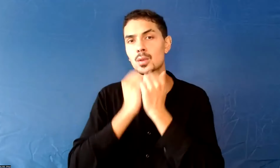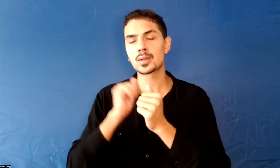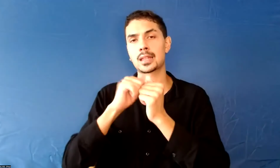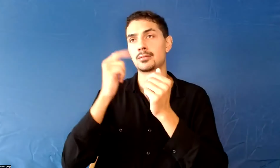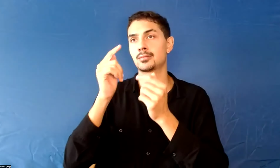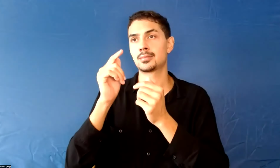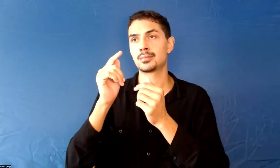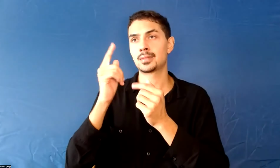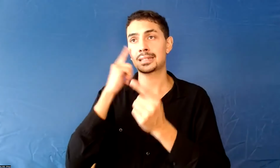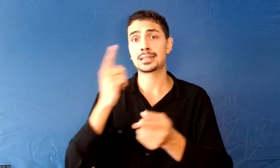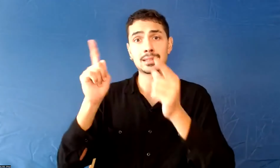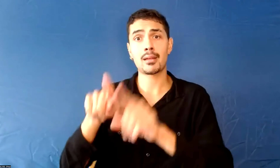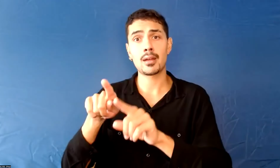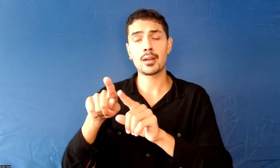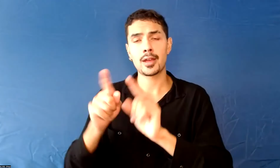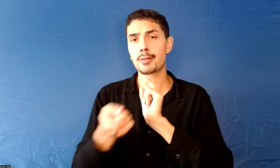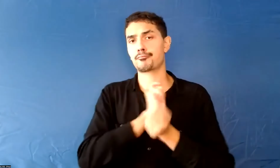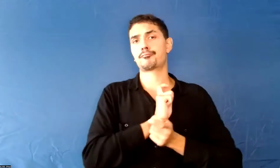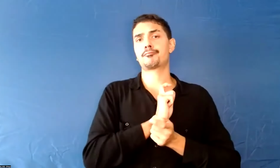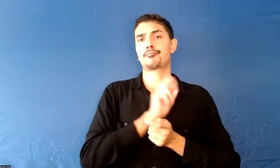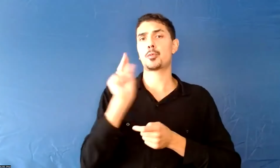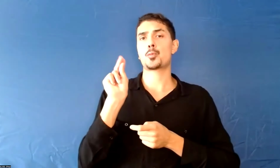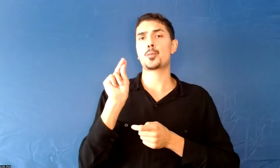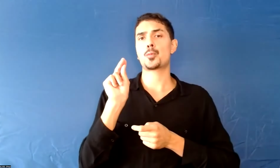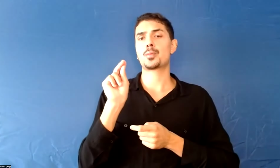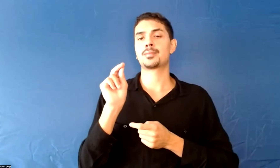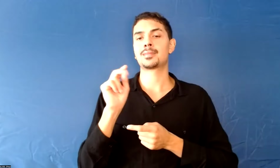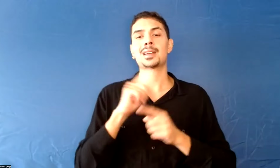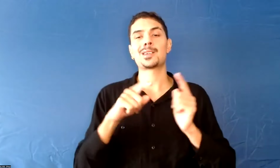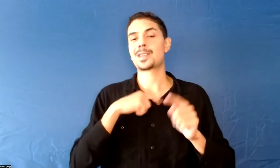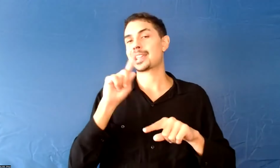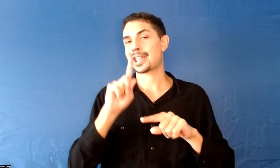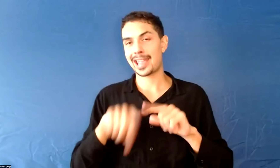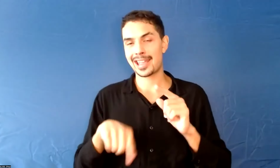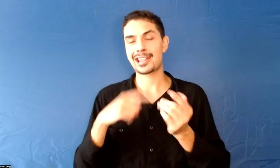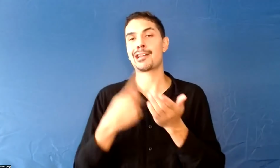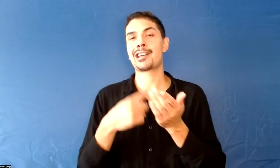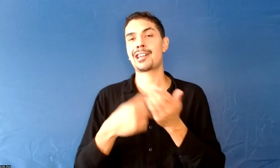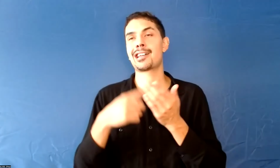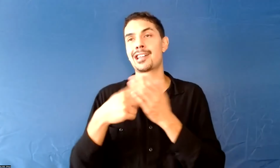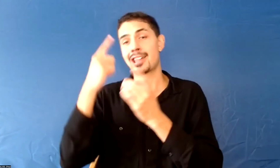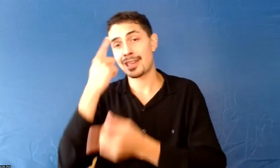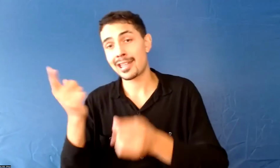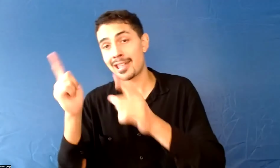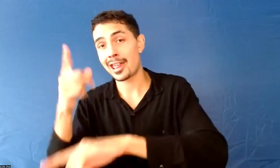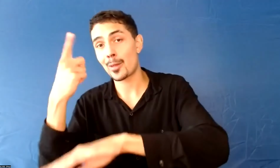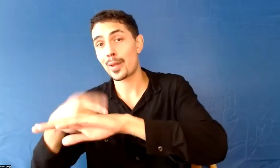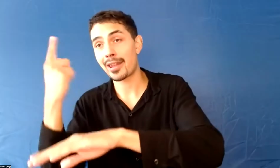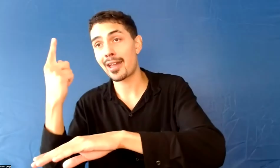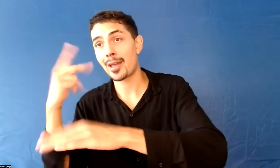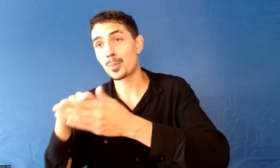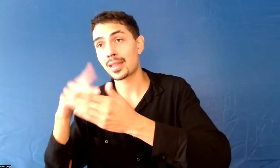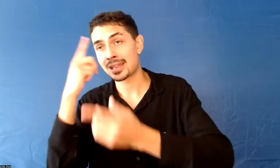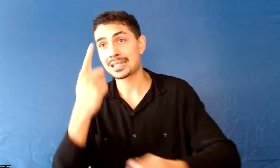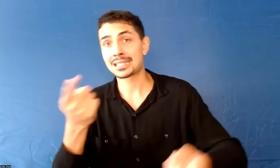is allowed. But we can't talk about one without the other, because consenting one time does not mean consenting for the next